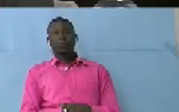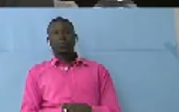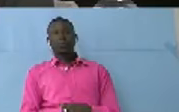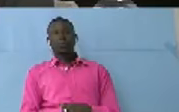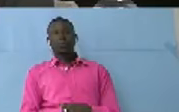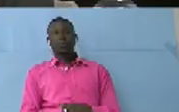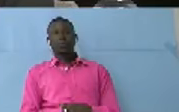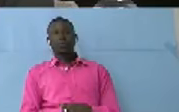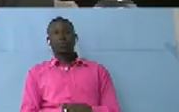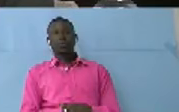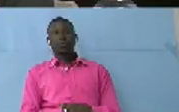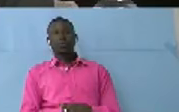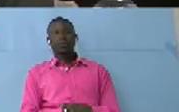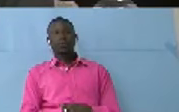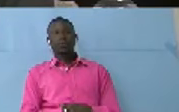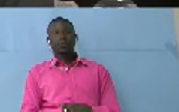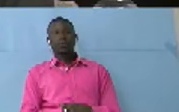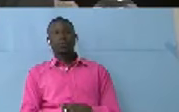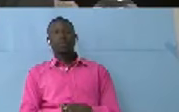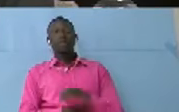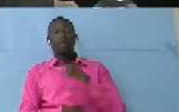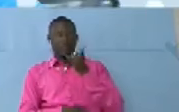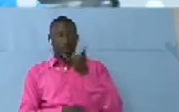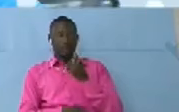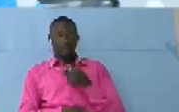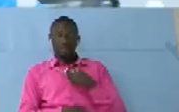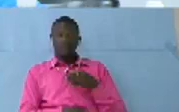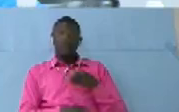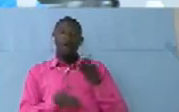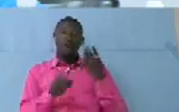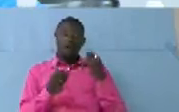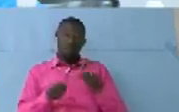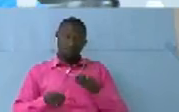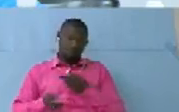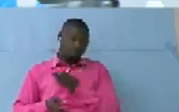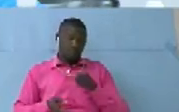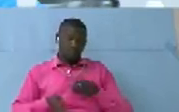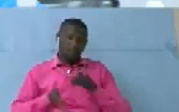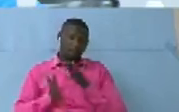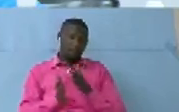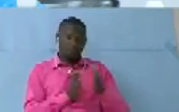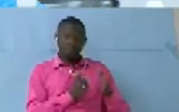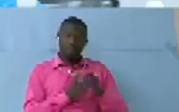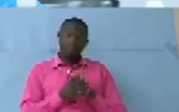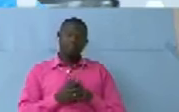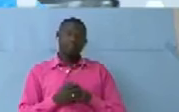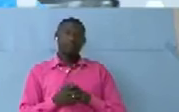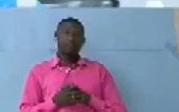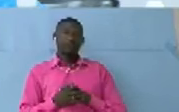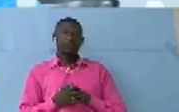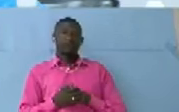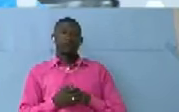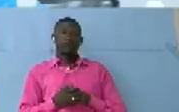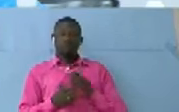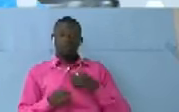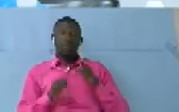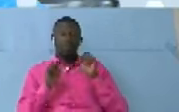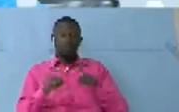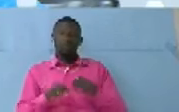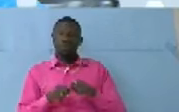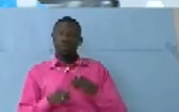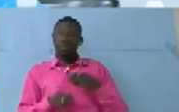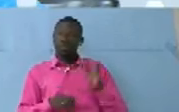ki. Ha, a plan wala nyam. Yes, that was how they planned it. We say access solo katri katikam. So that they will have